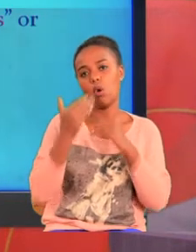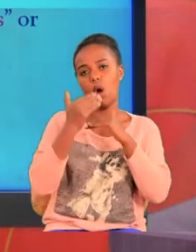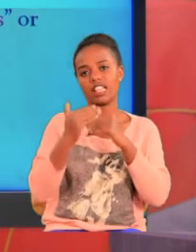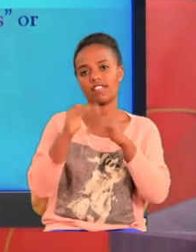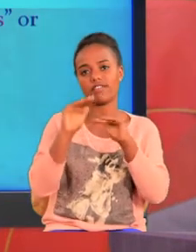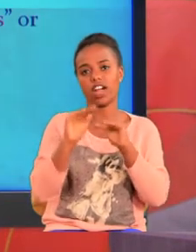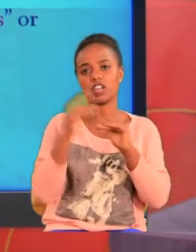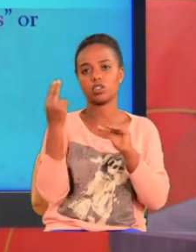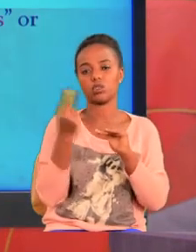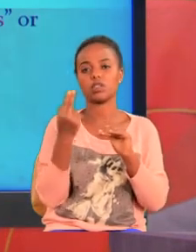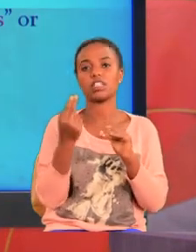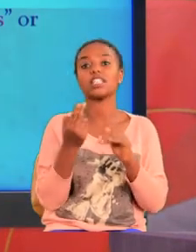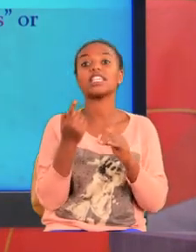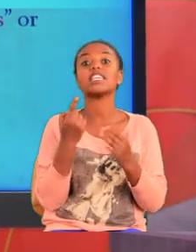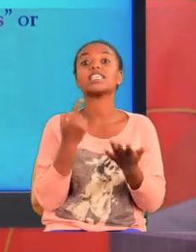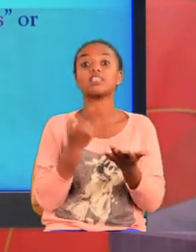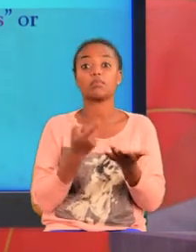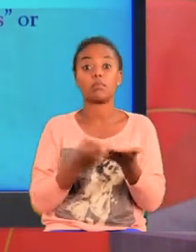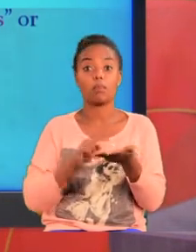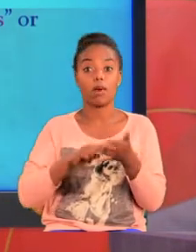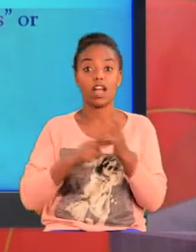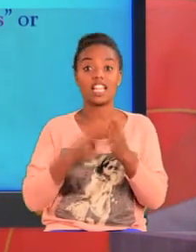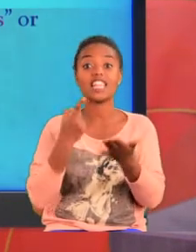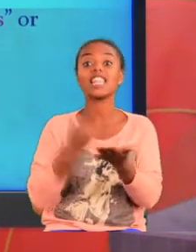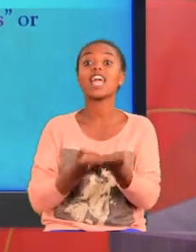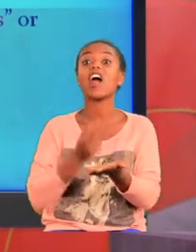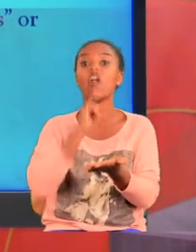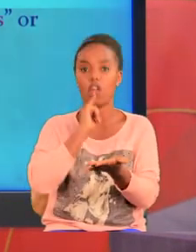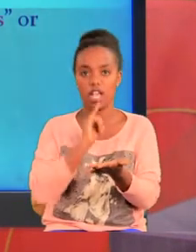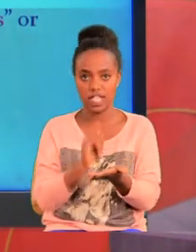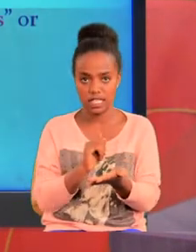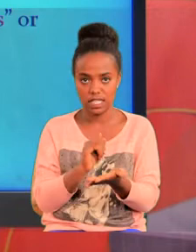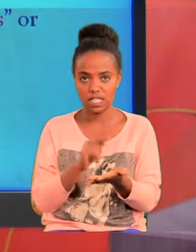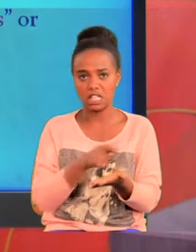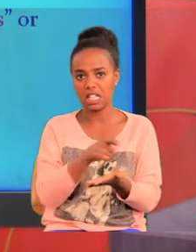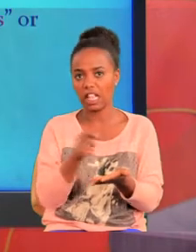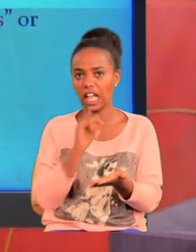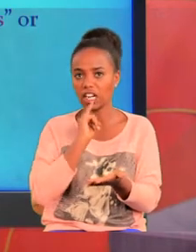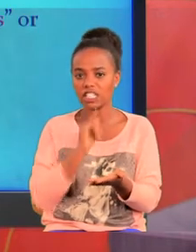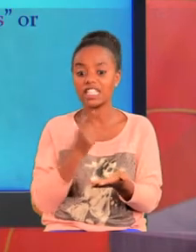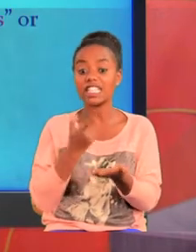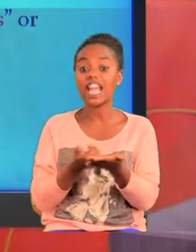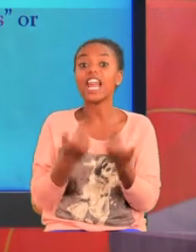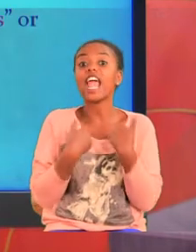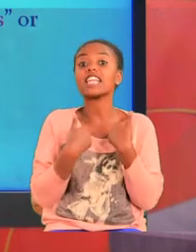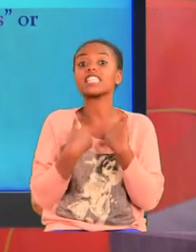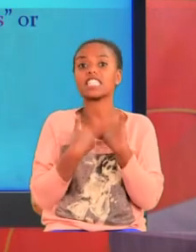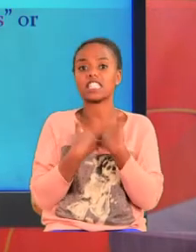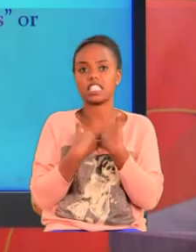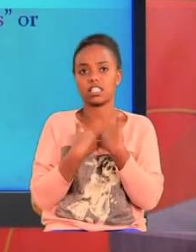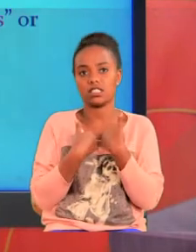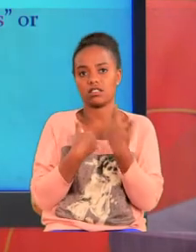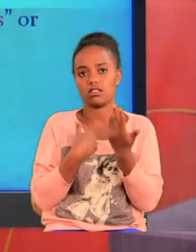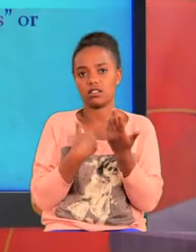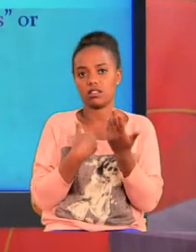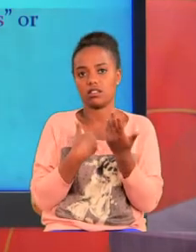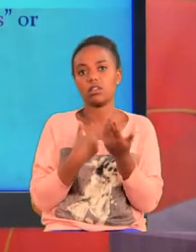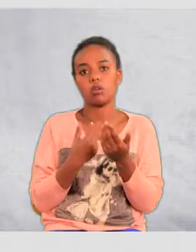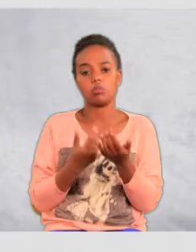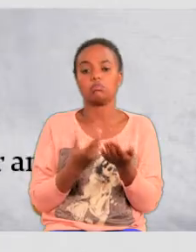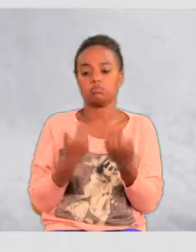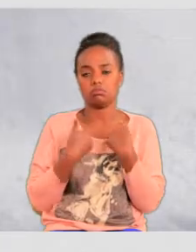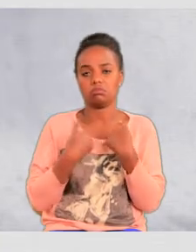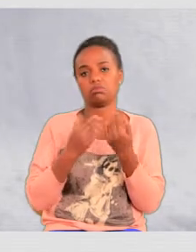this symbol. Its meaning is there is or there exists. Its meaning is there is or there